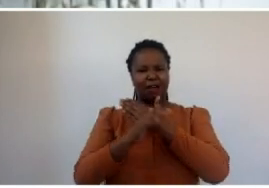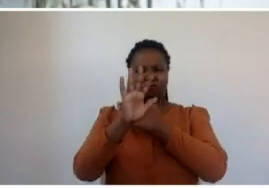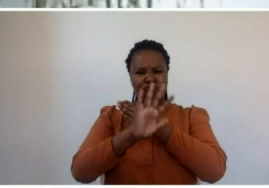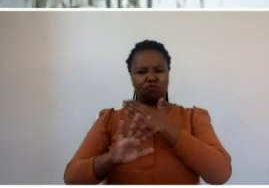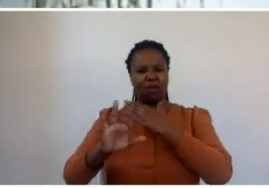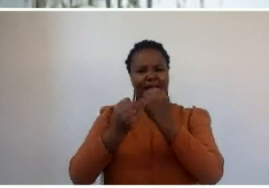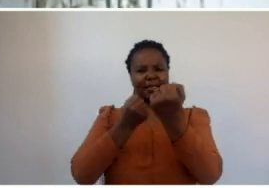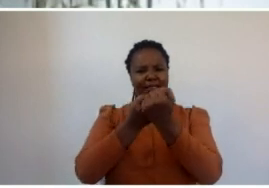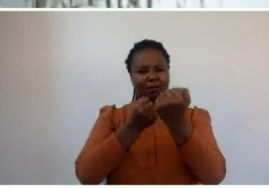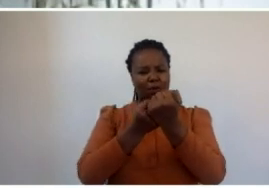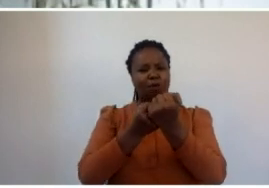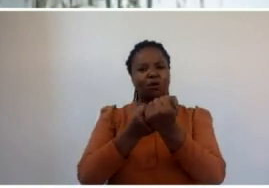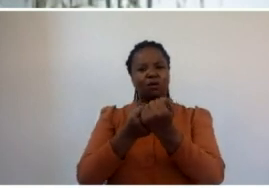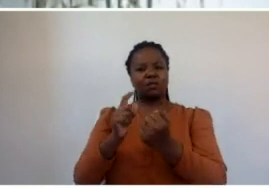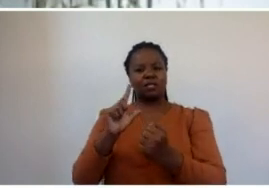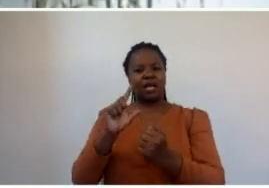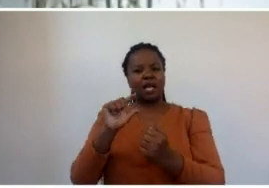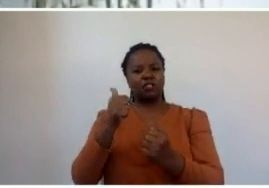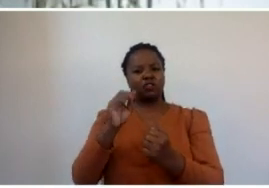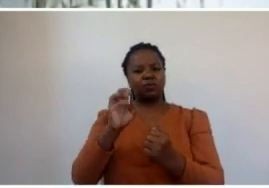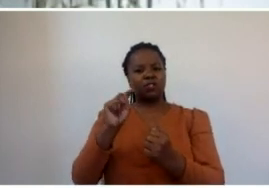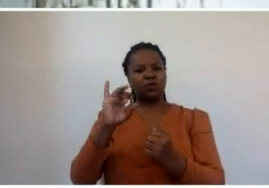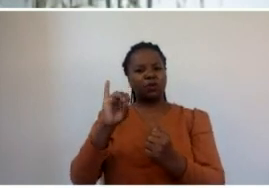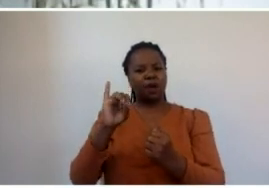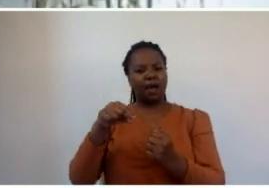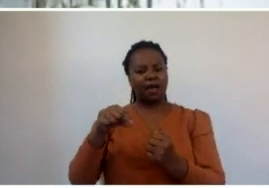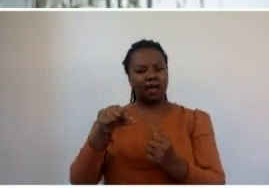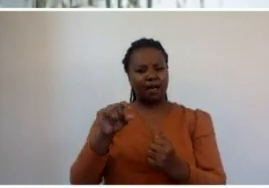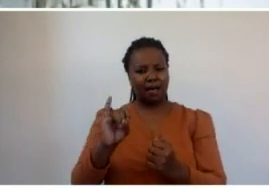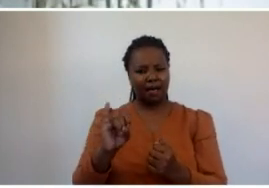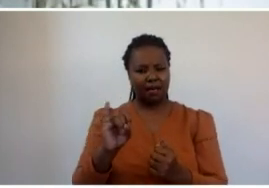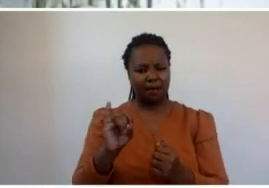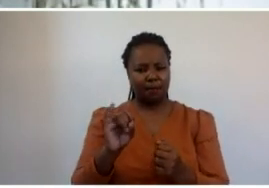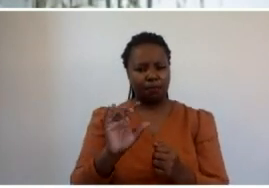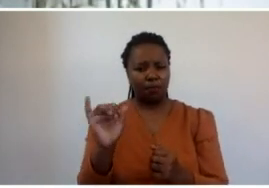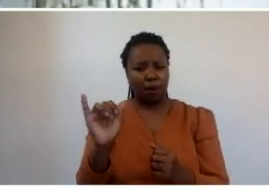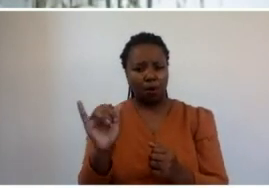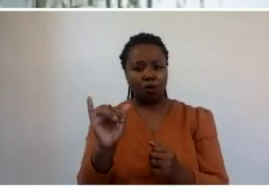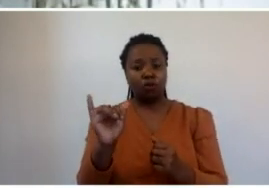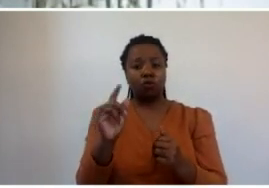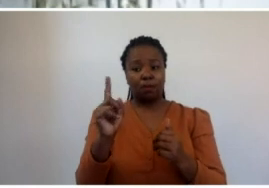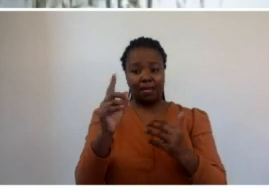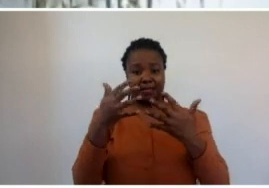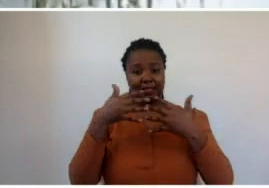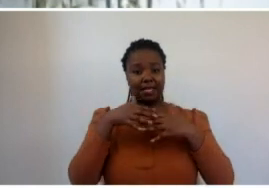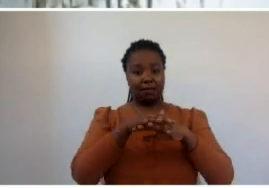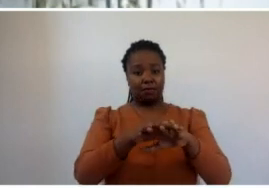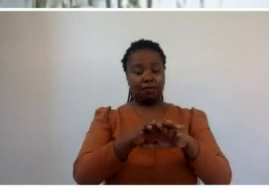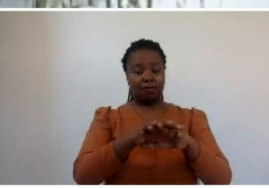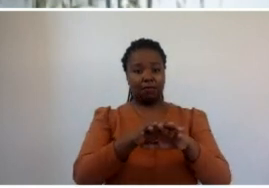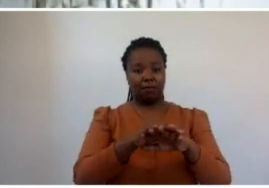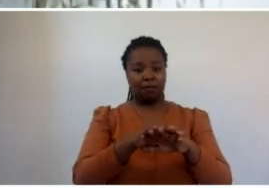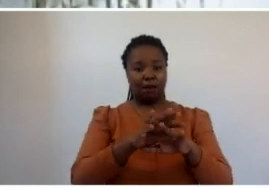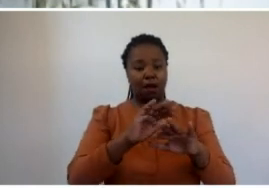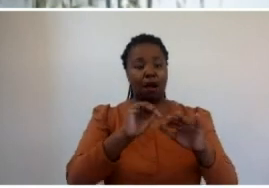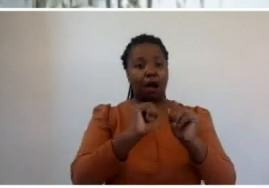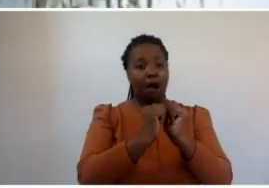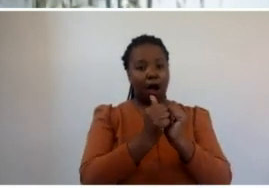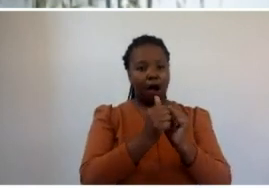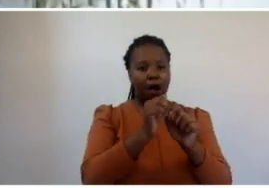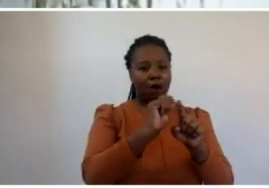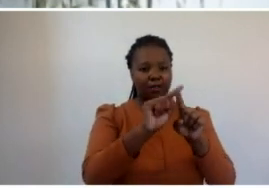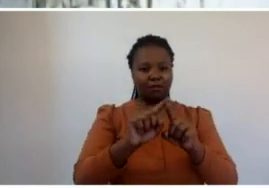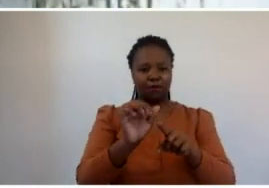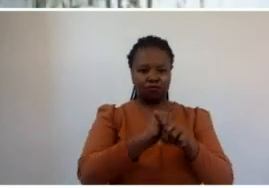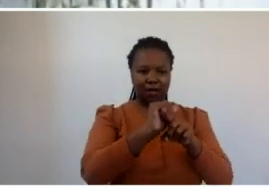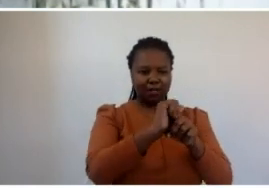through laws and policies, but most importantly, how they are implemented and made real for learners through practices too.